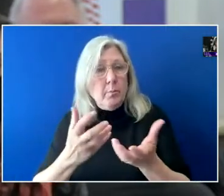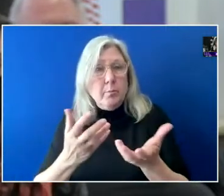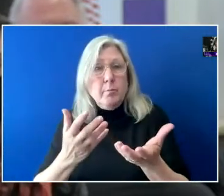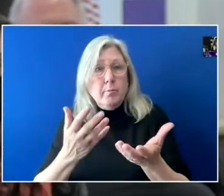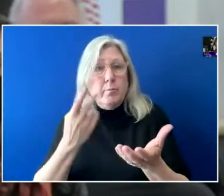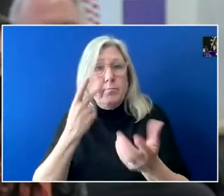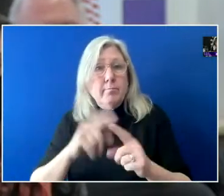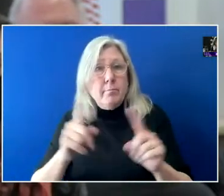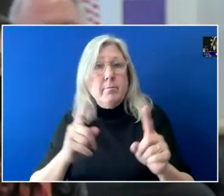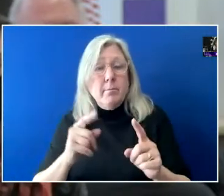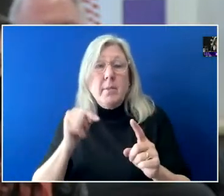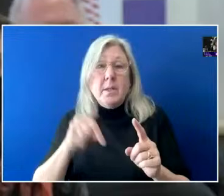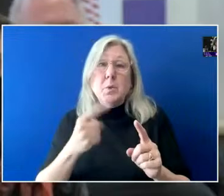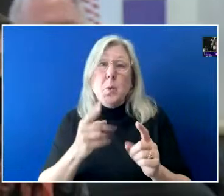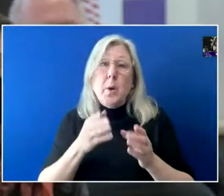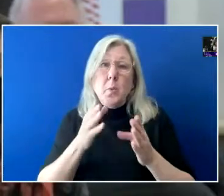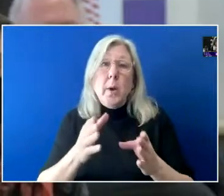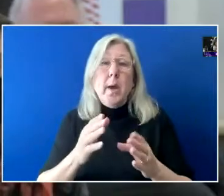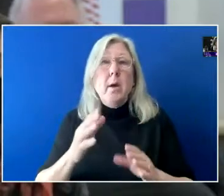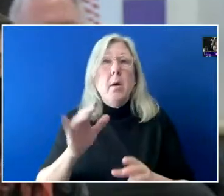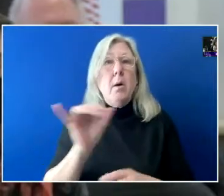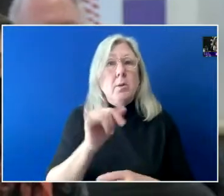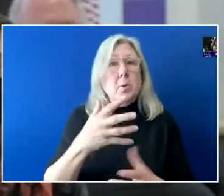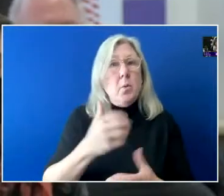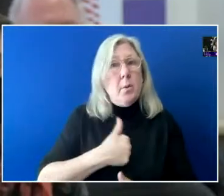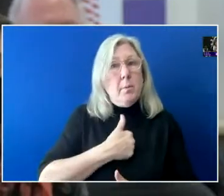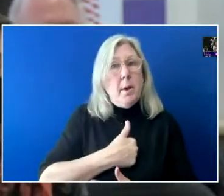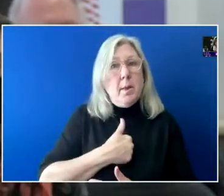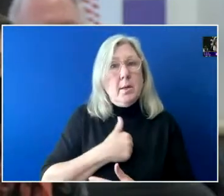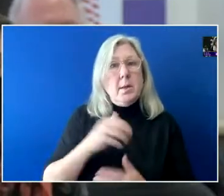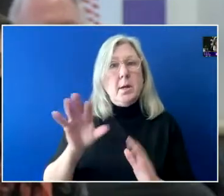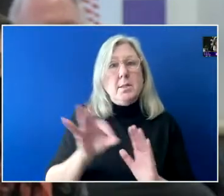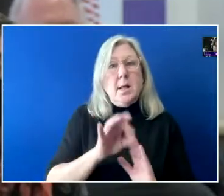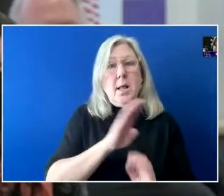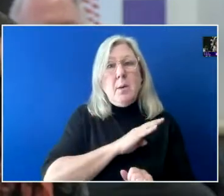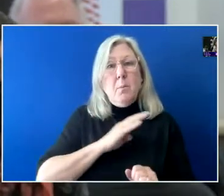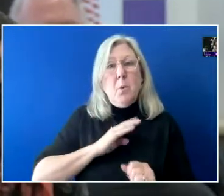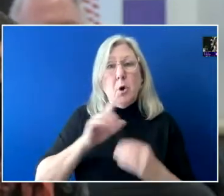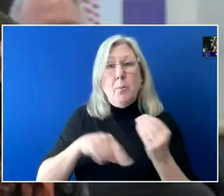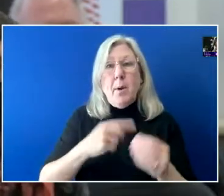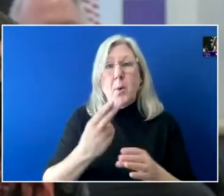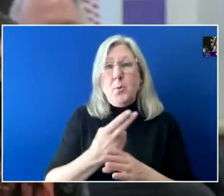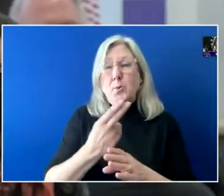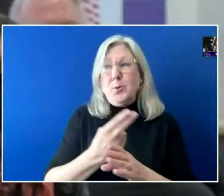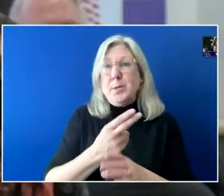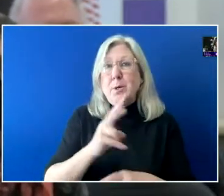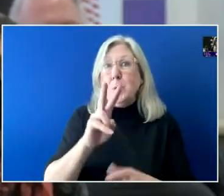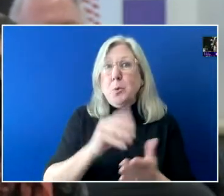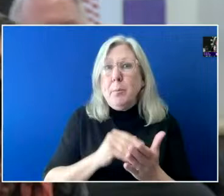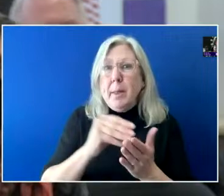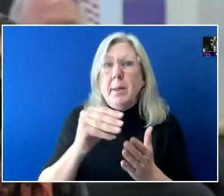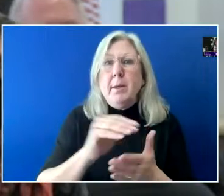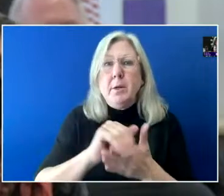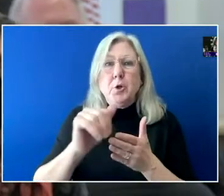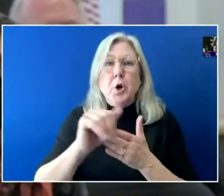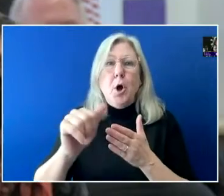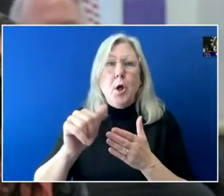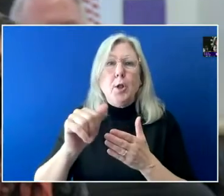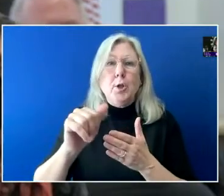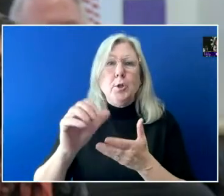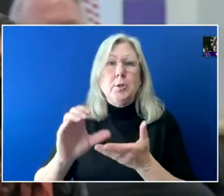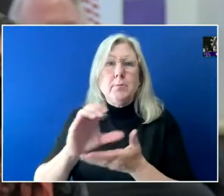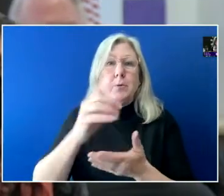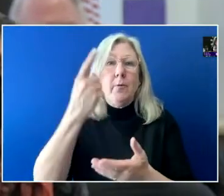I also want to apologize to the select board about using $2 million for um to put towards affordable